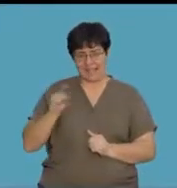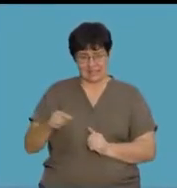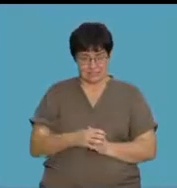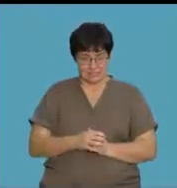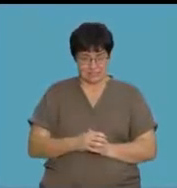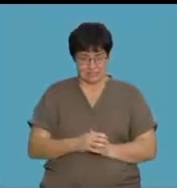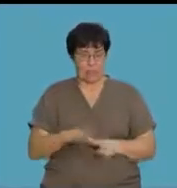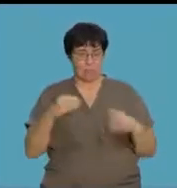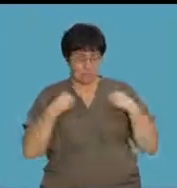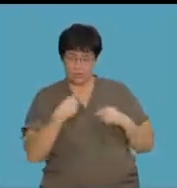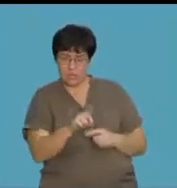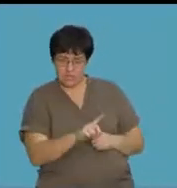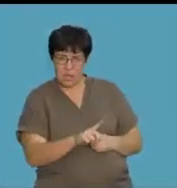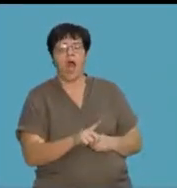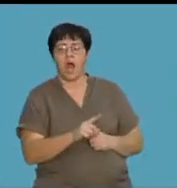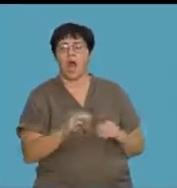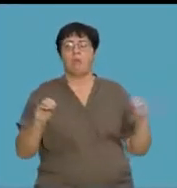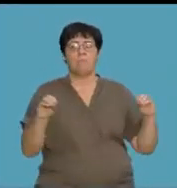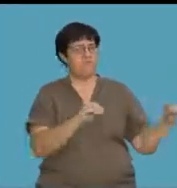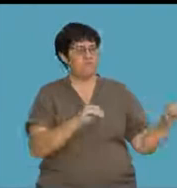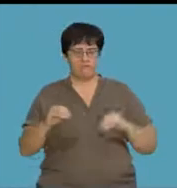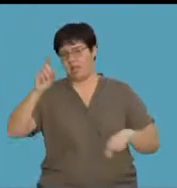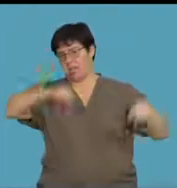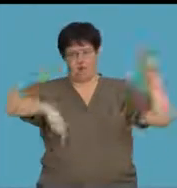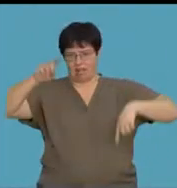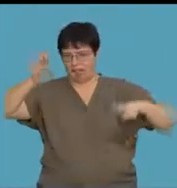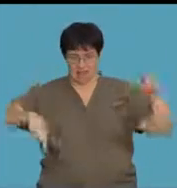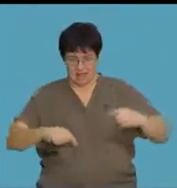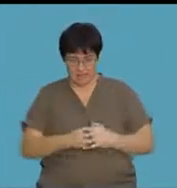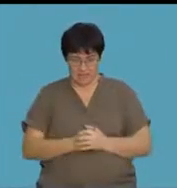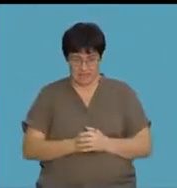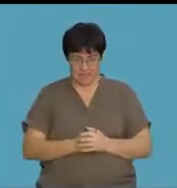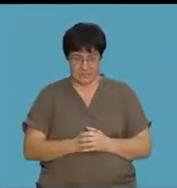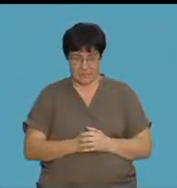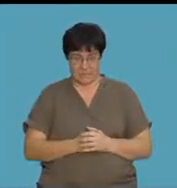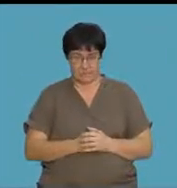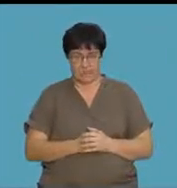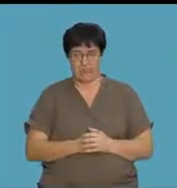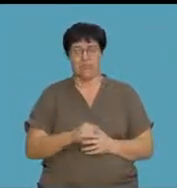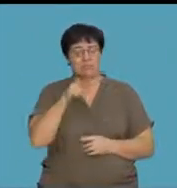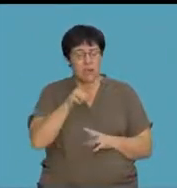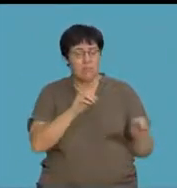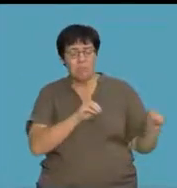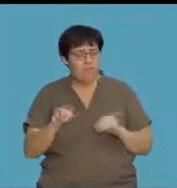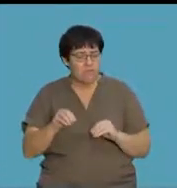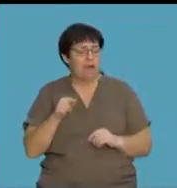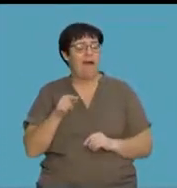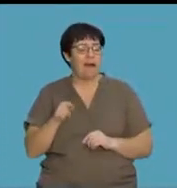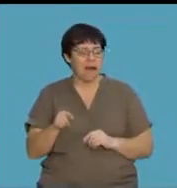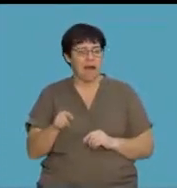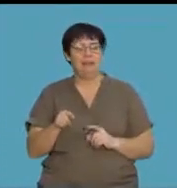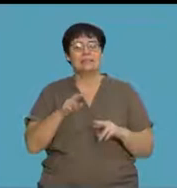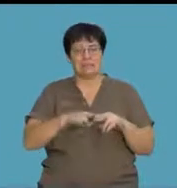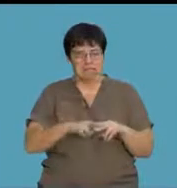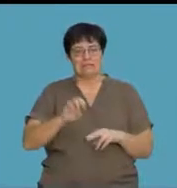are concerned? We know that the particles, the movement is random, but this movement has a lot to do